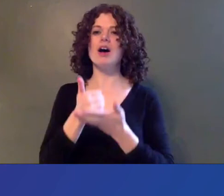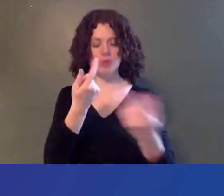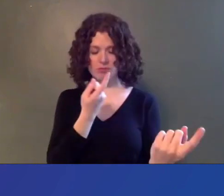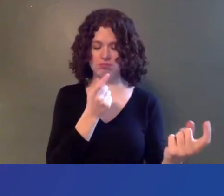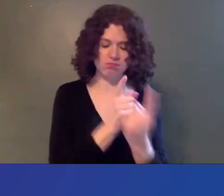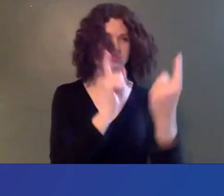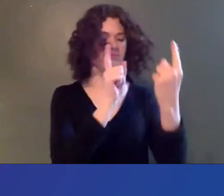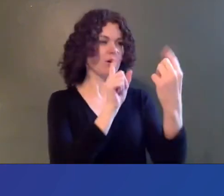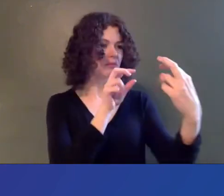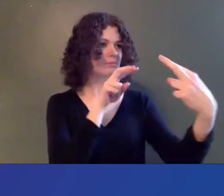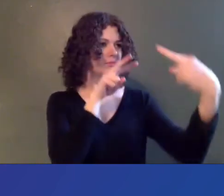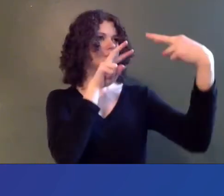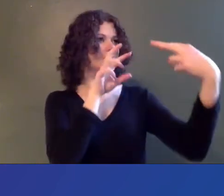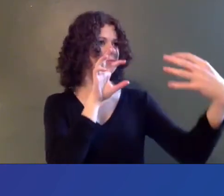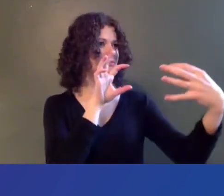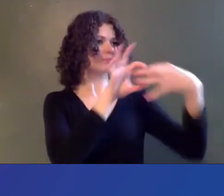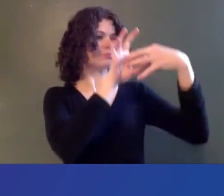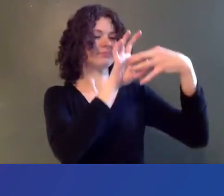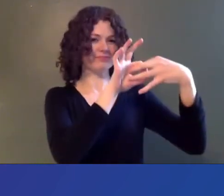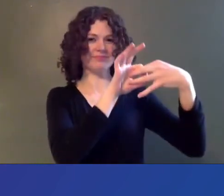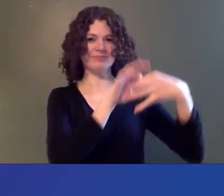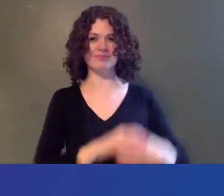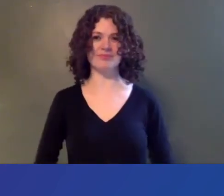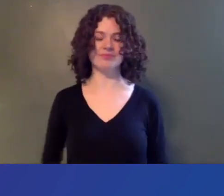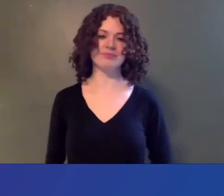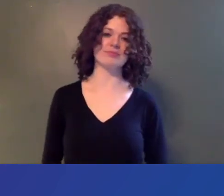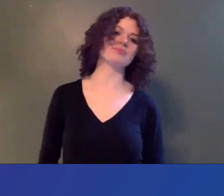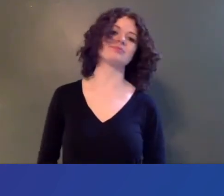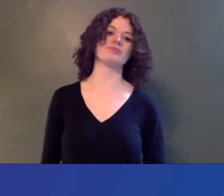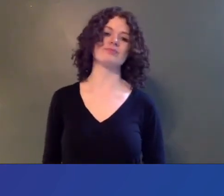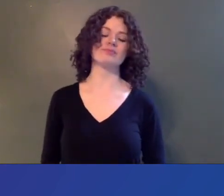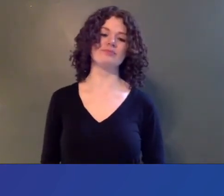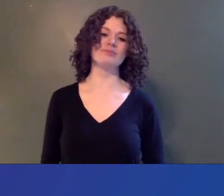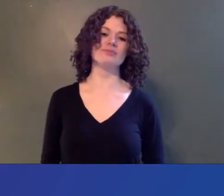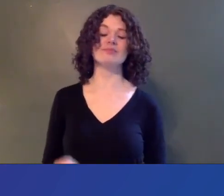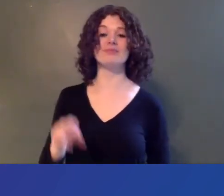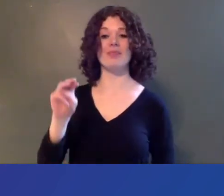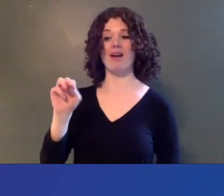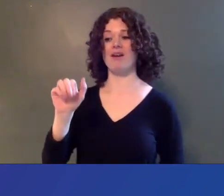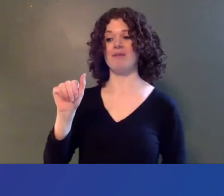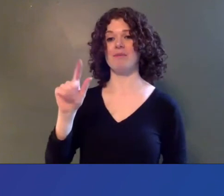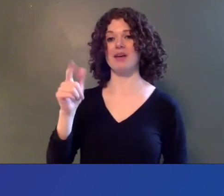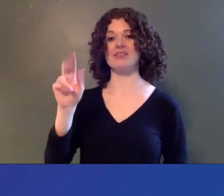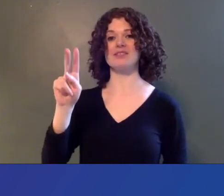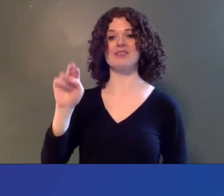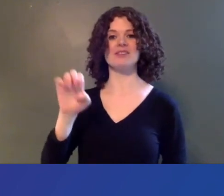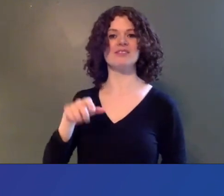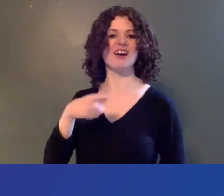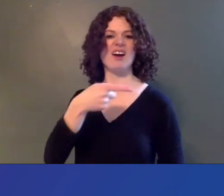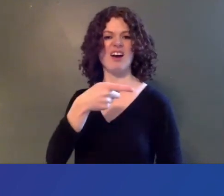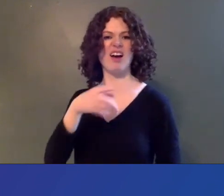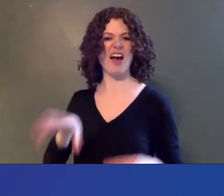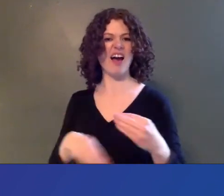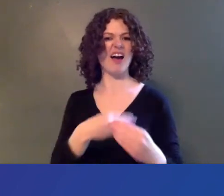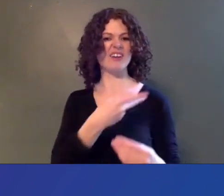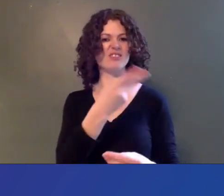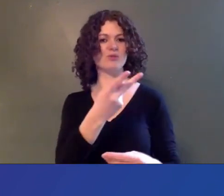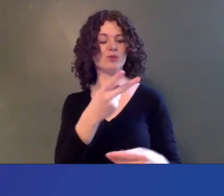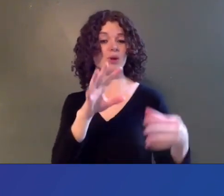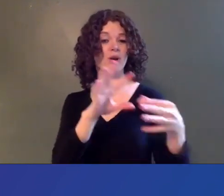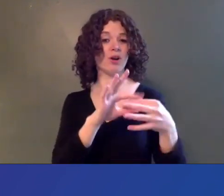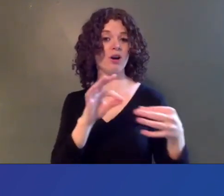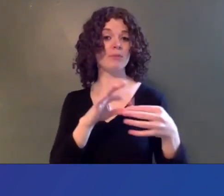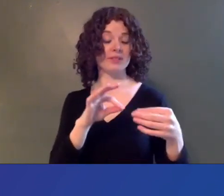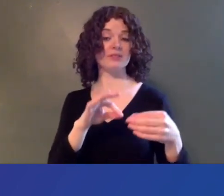The sentence I thought of was a piggyback off of both Nina and Anna. Maxine here is by increasing access